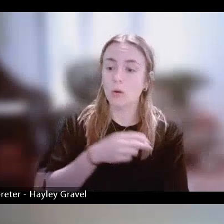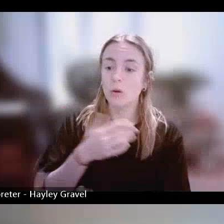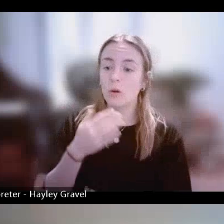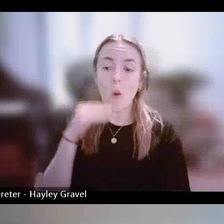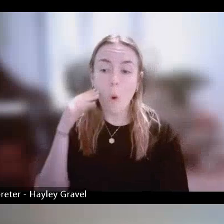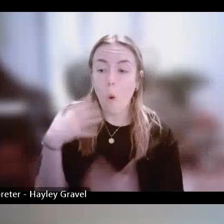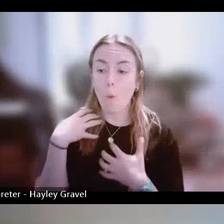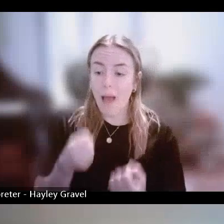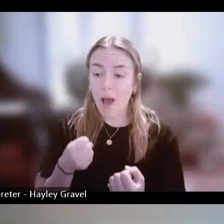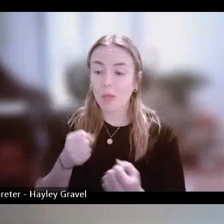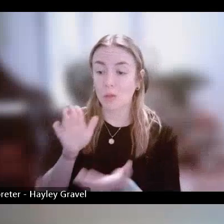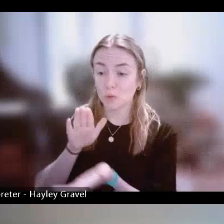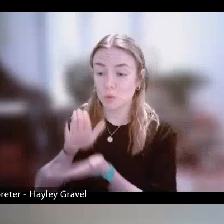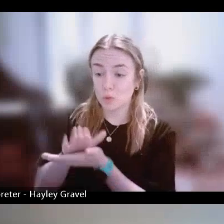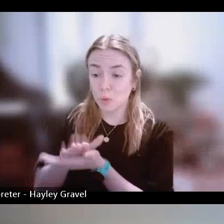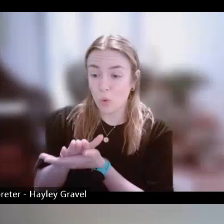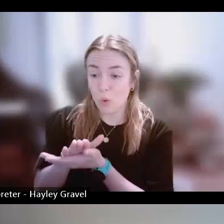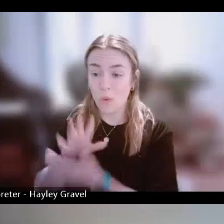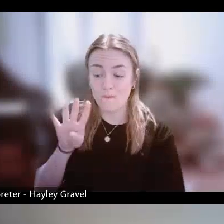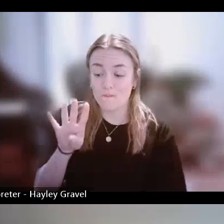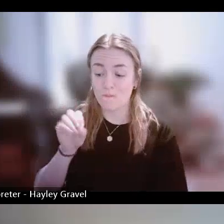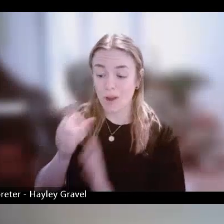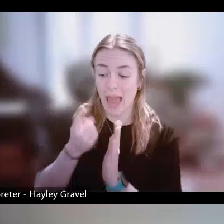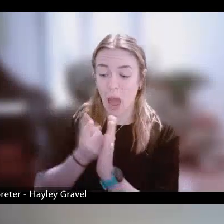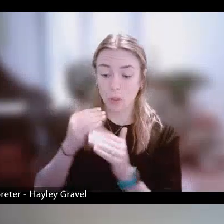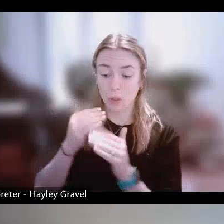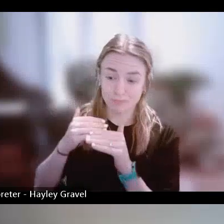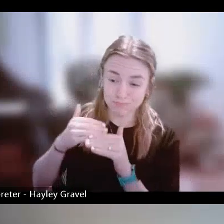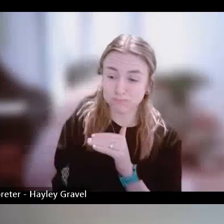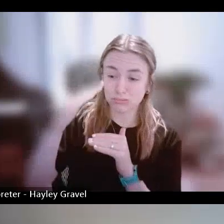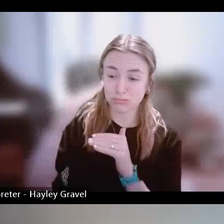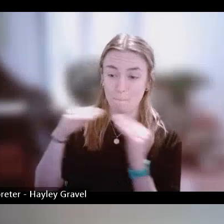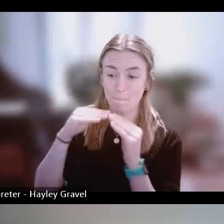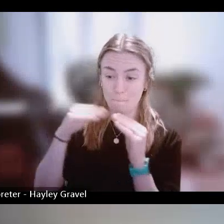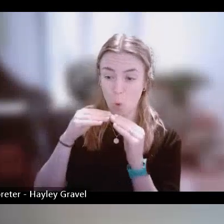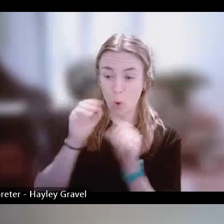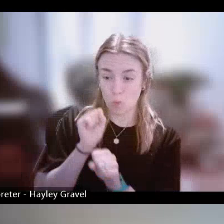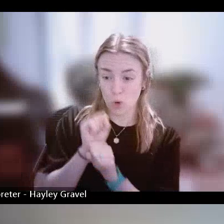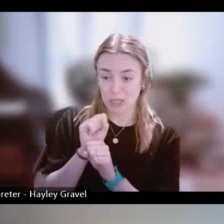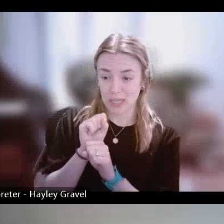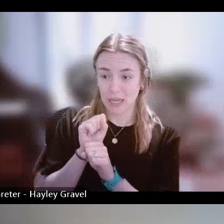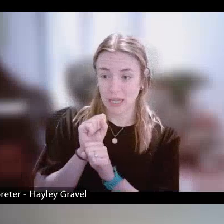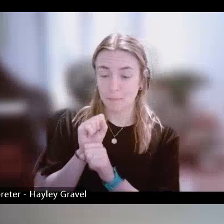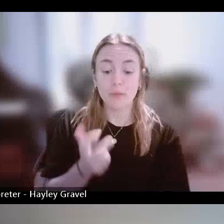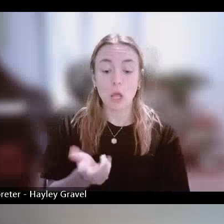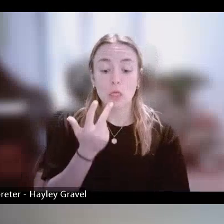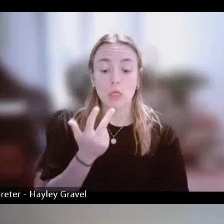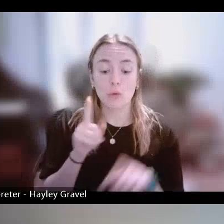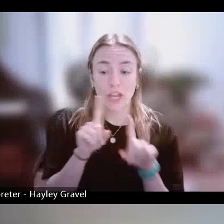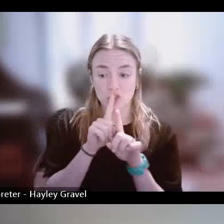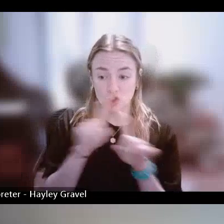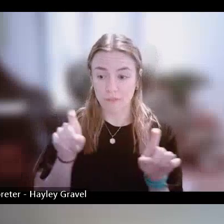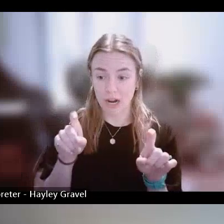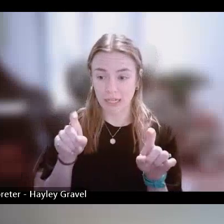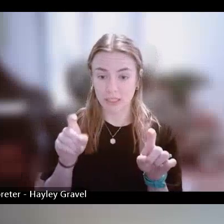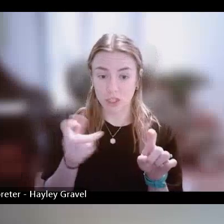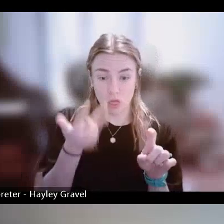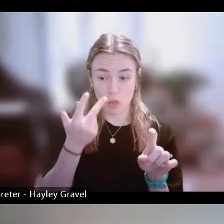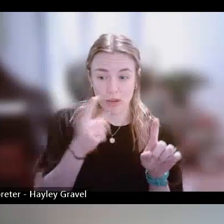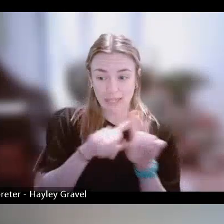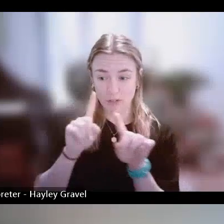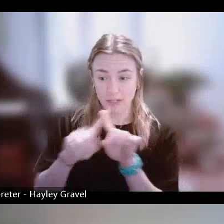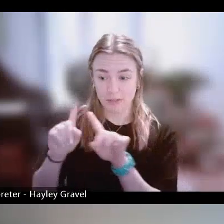a week. And I will say throughout the survey that I gave, 3 different nurses, again, ranging from acute